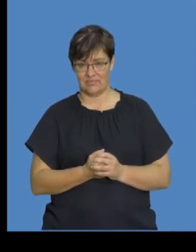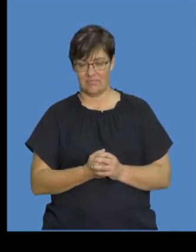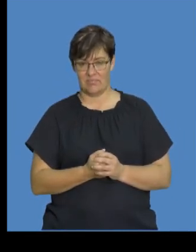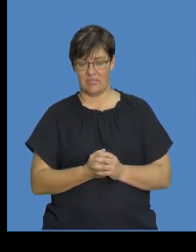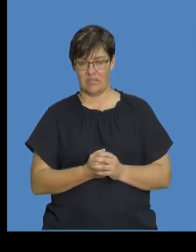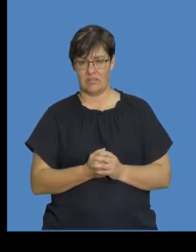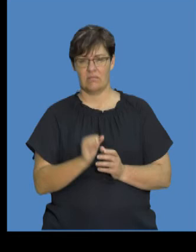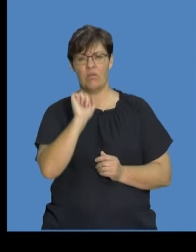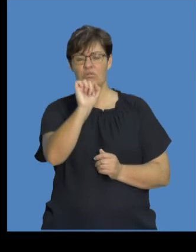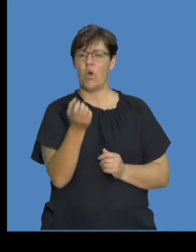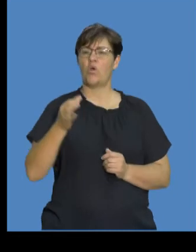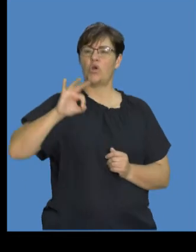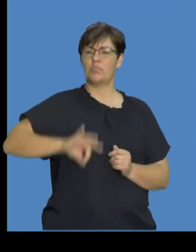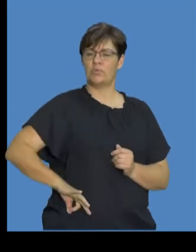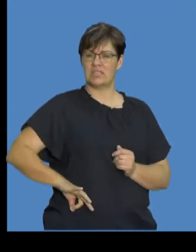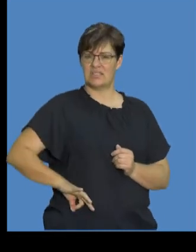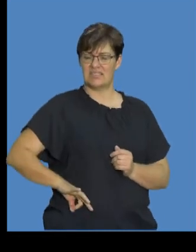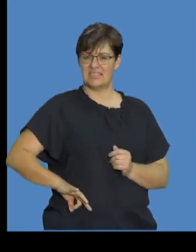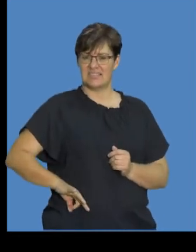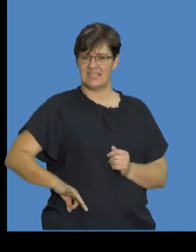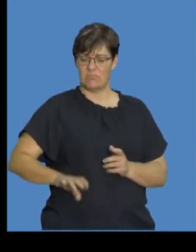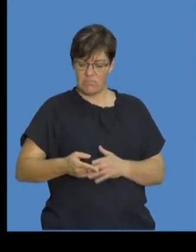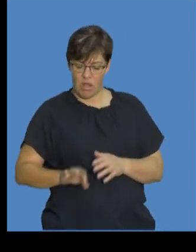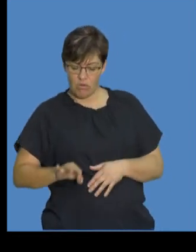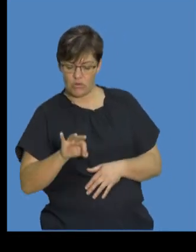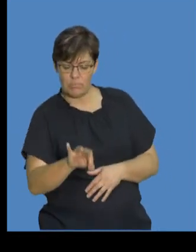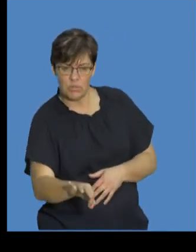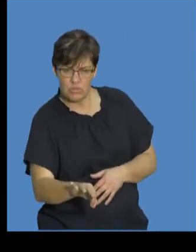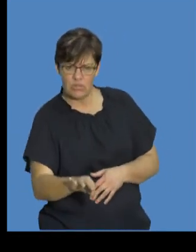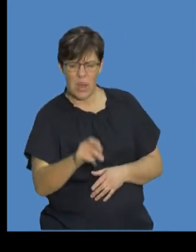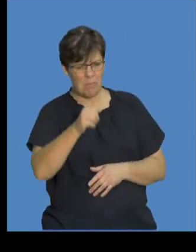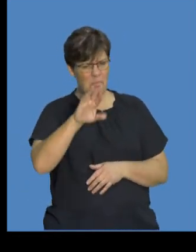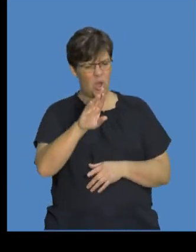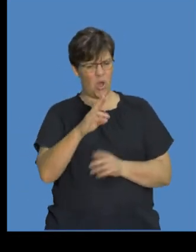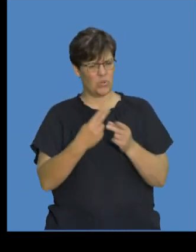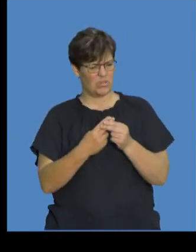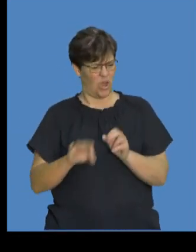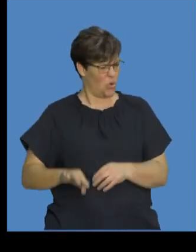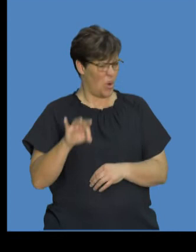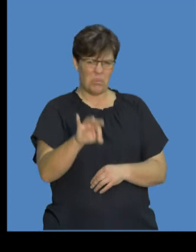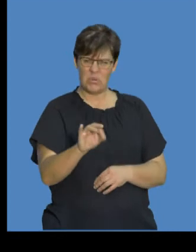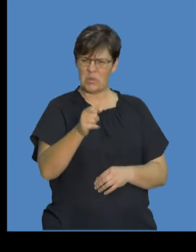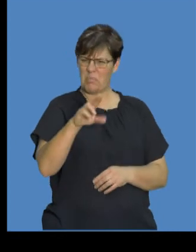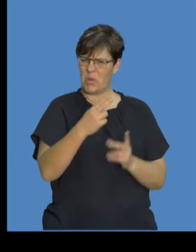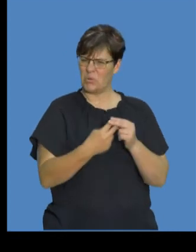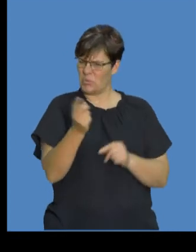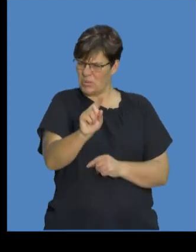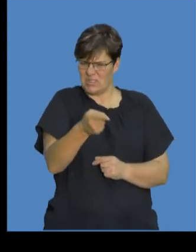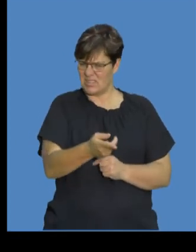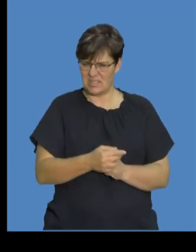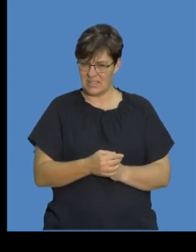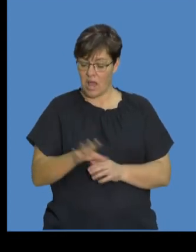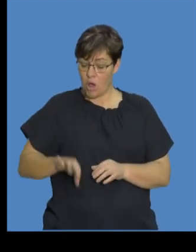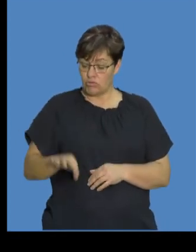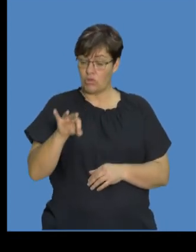Okay, if you're looking at your contribution per unit, now what do we mean by contribution per unit? This is important,